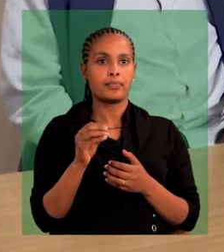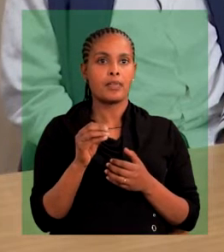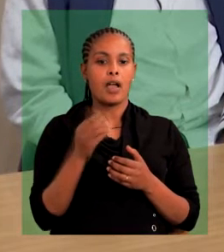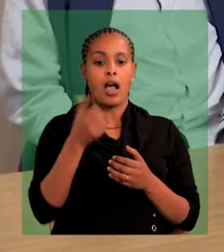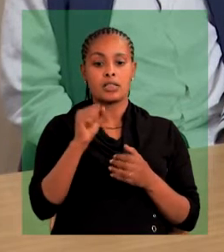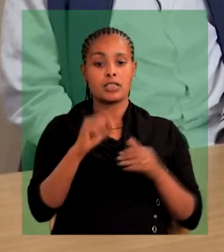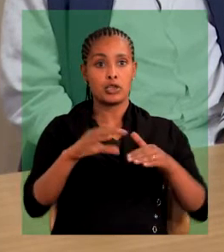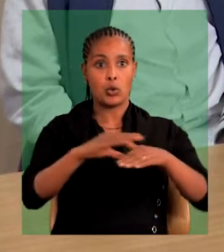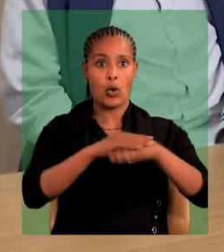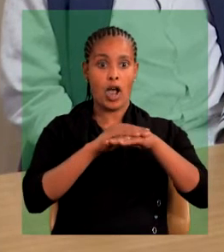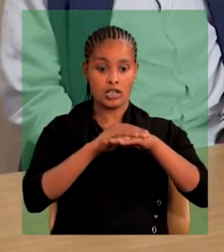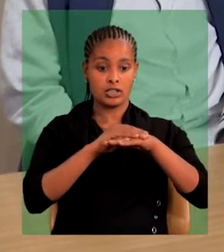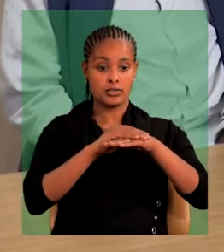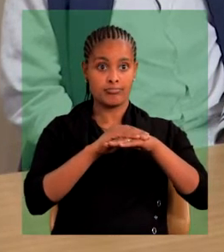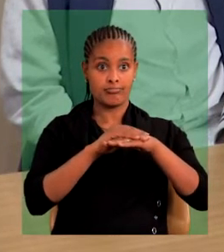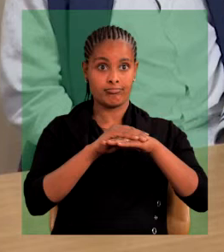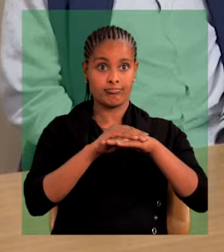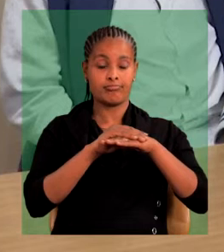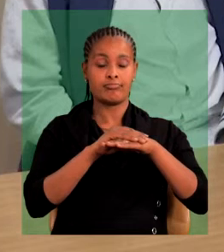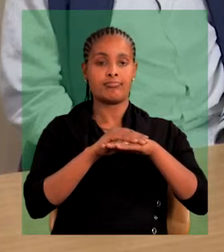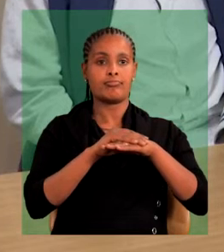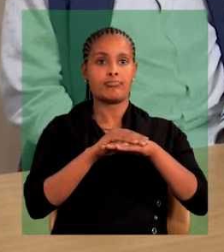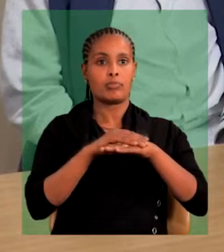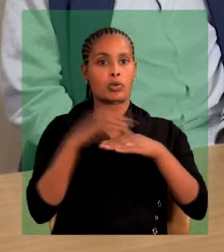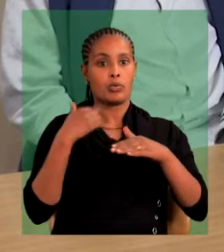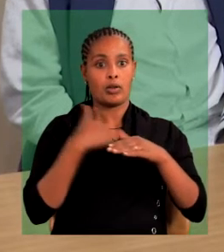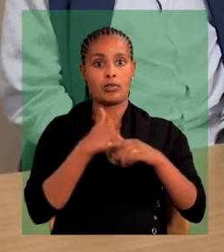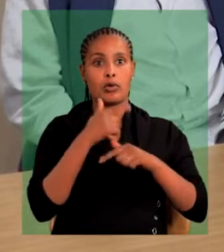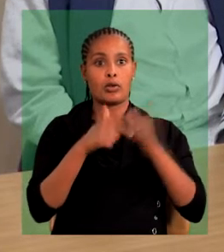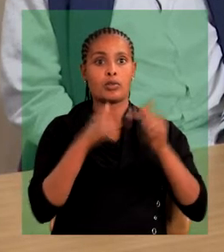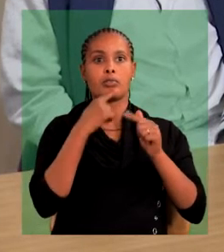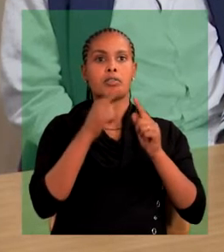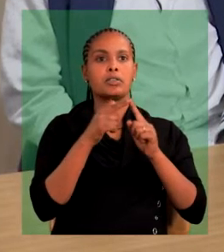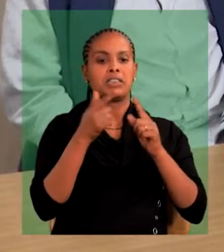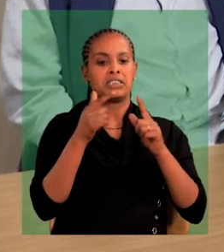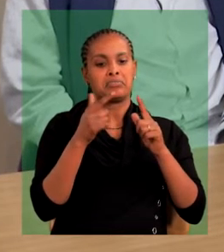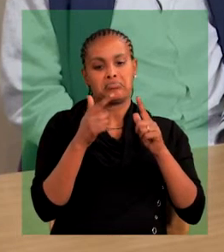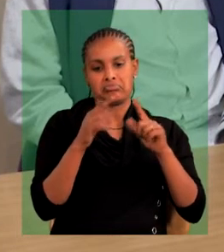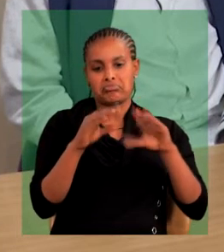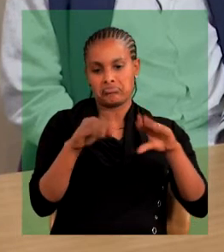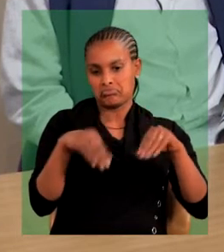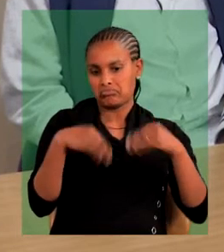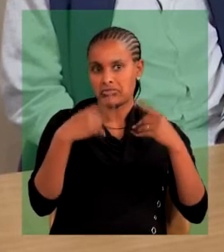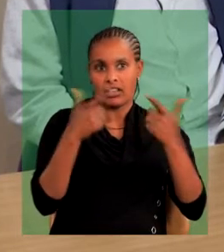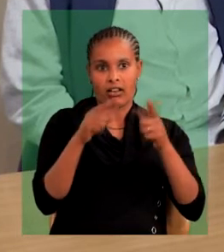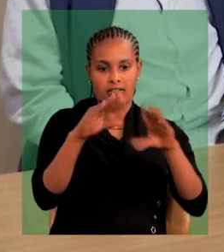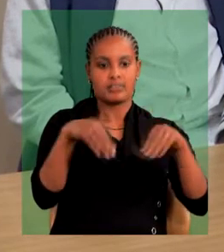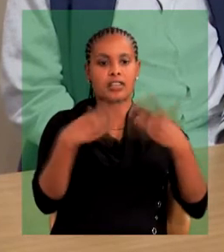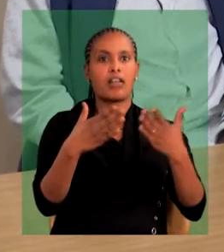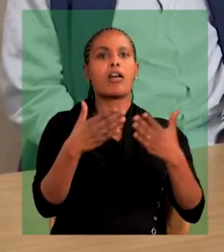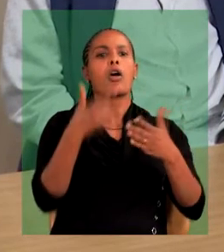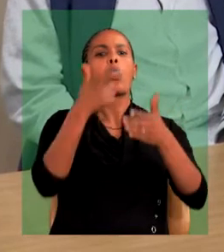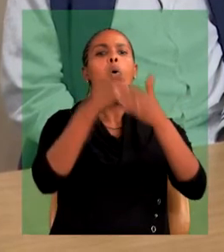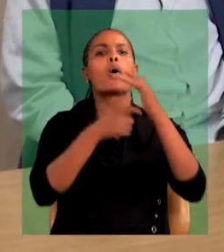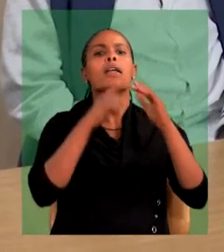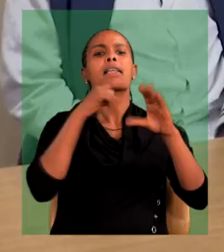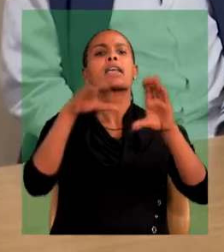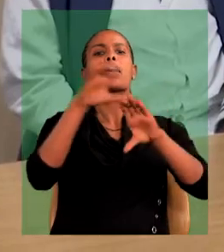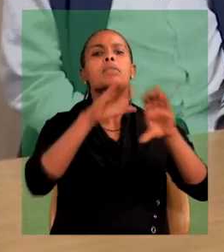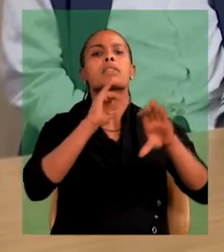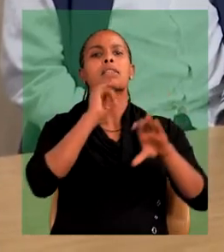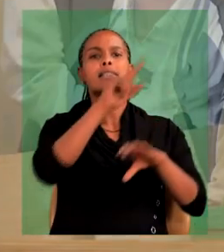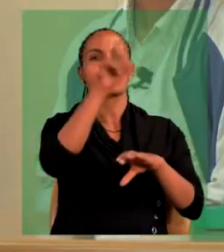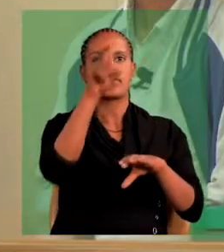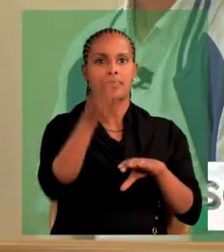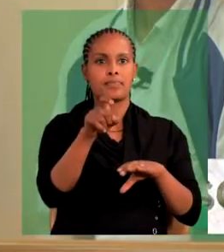as an introduction, I'm going to give you a chance to tell us what chemistry is all